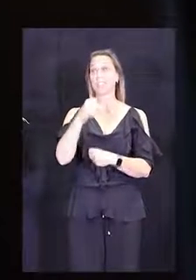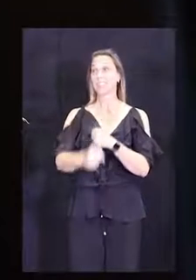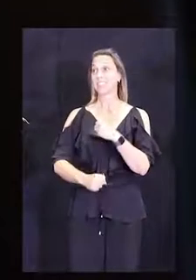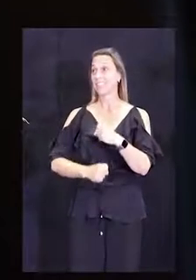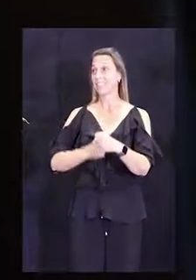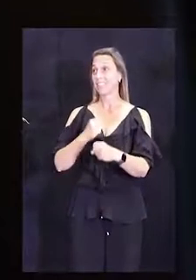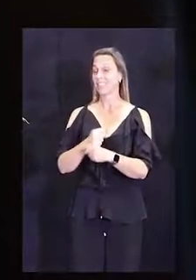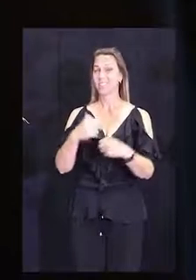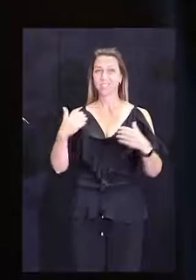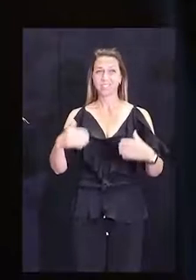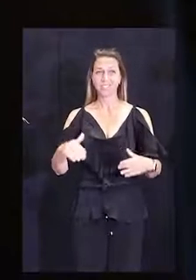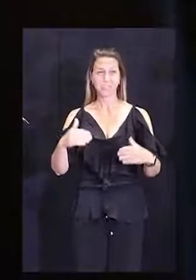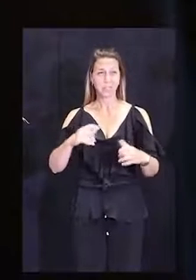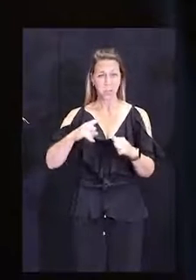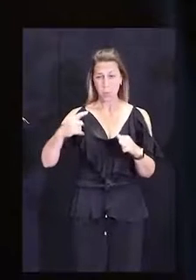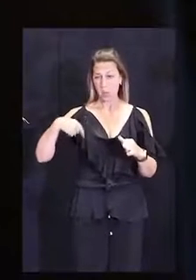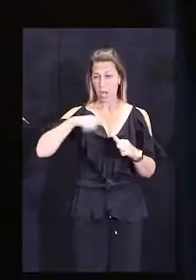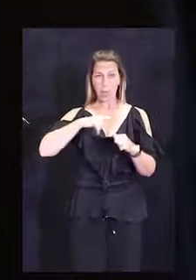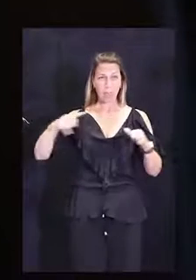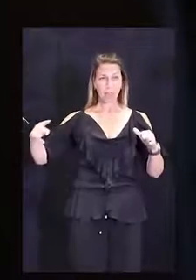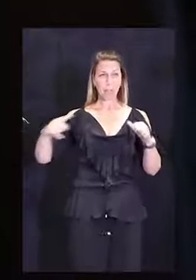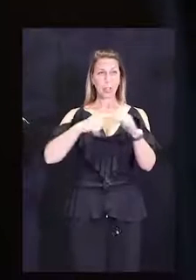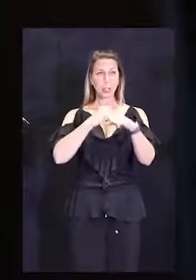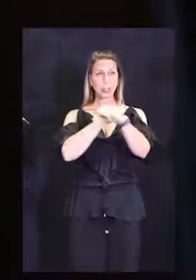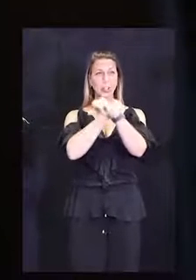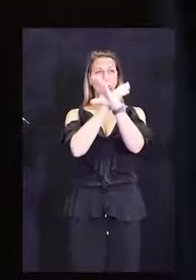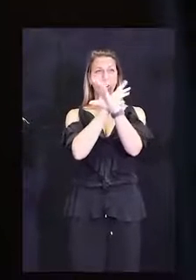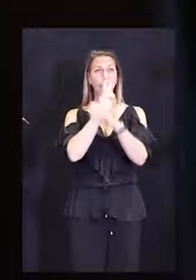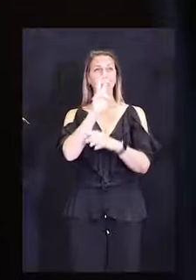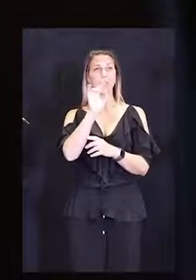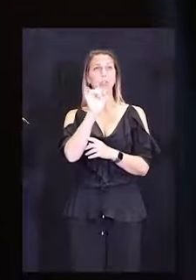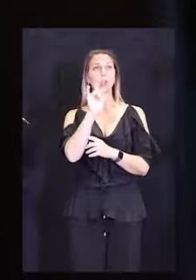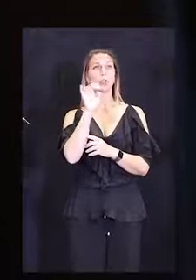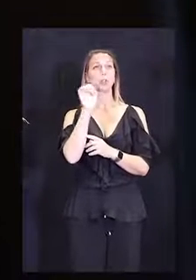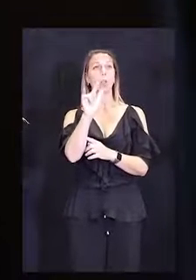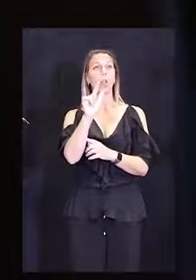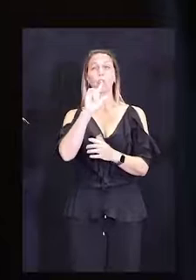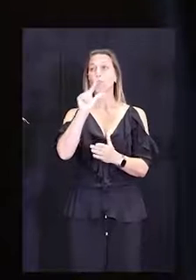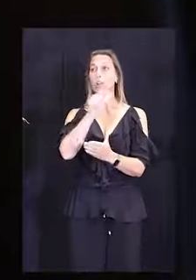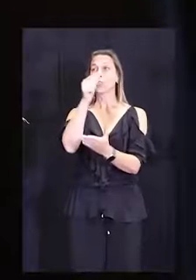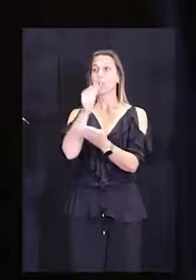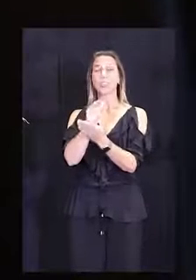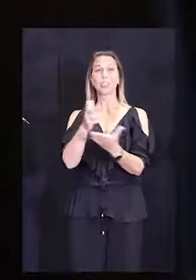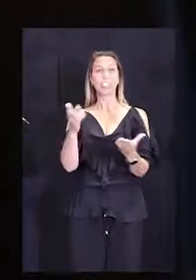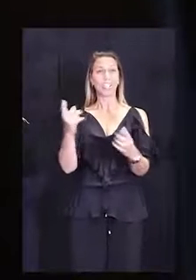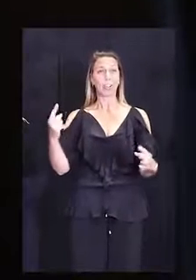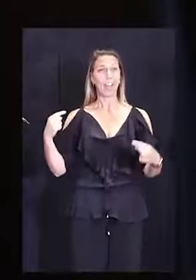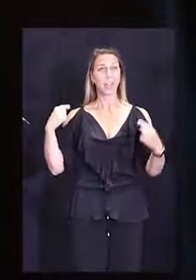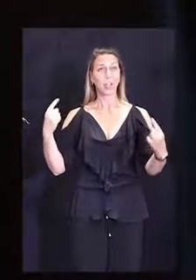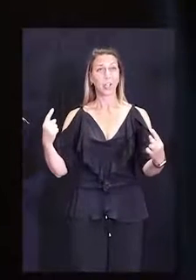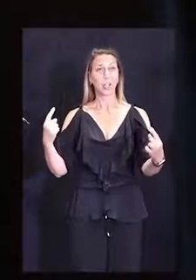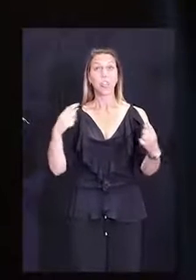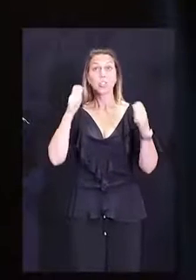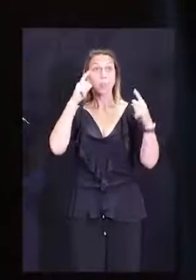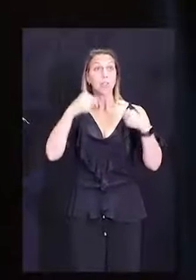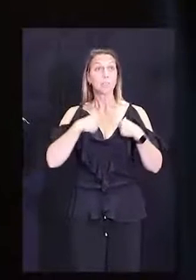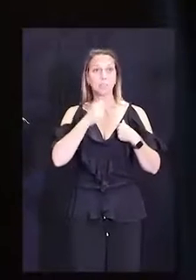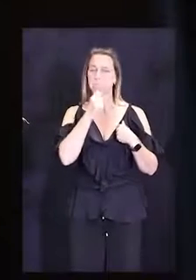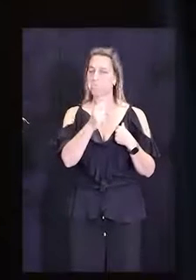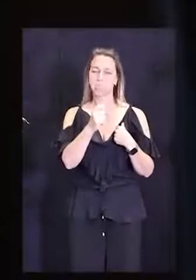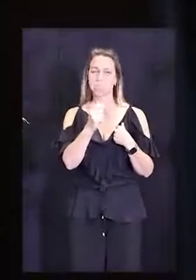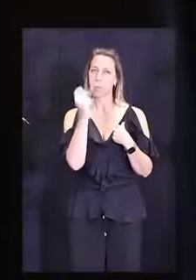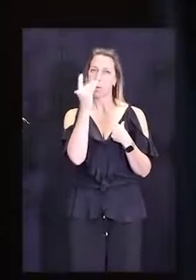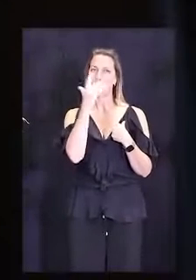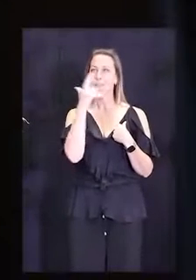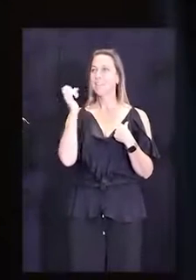This year, we are making history with the first virtual graduation at Central Dauphin. But that does not surprise me. Our